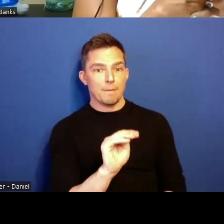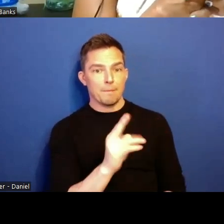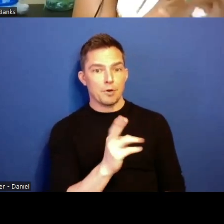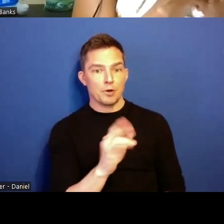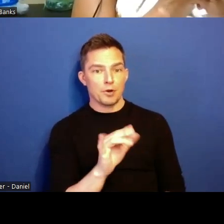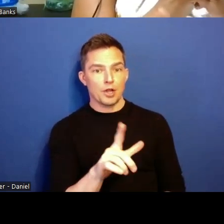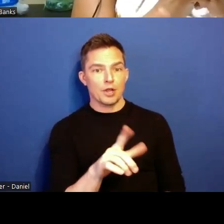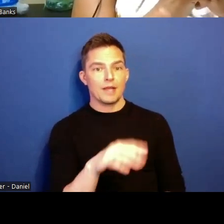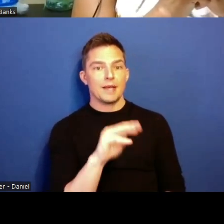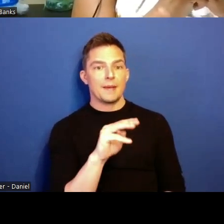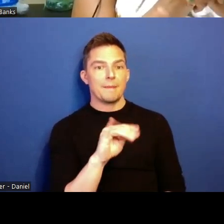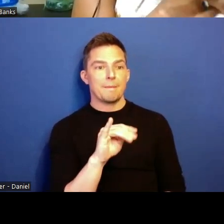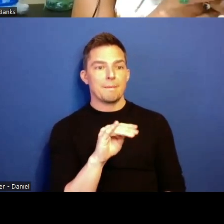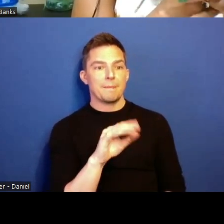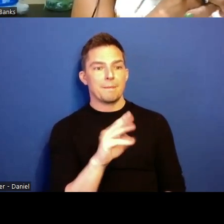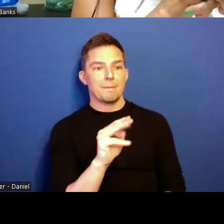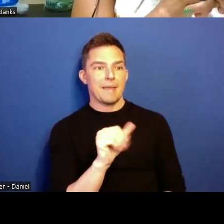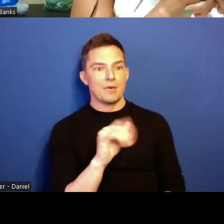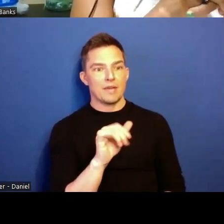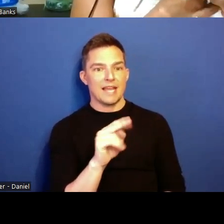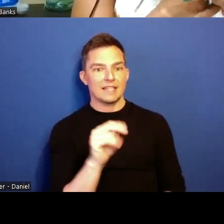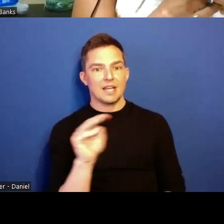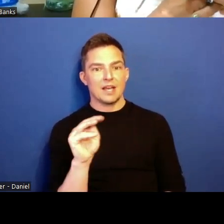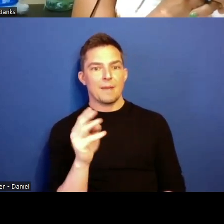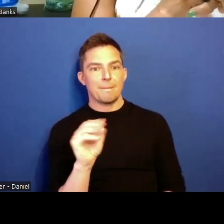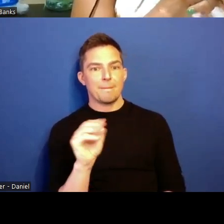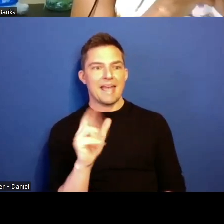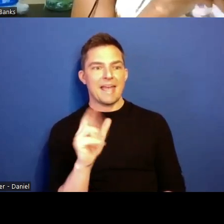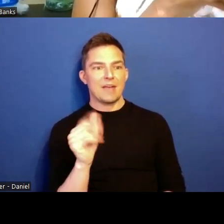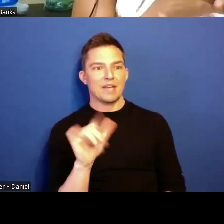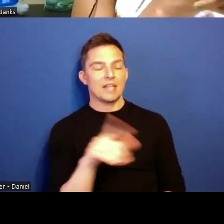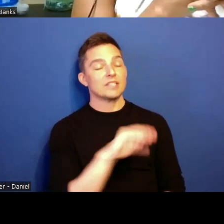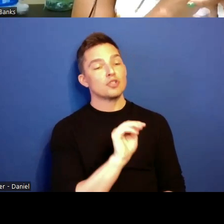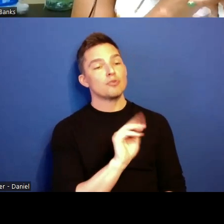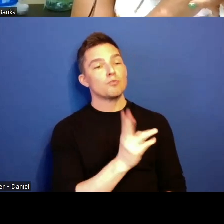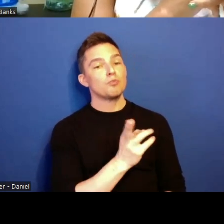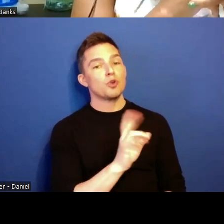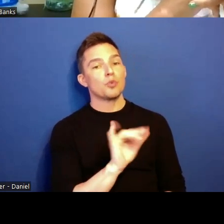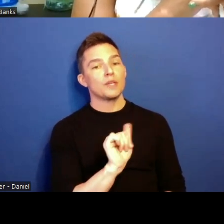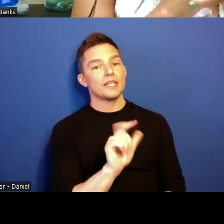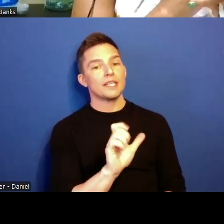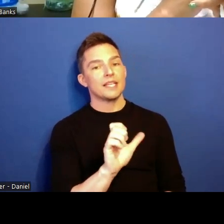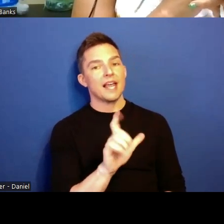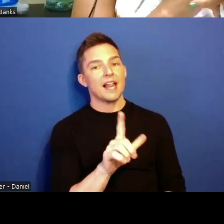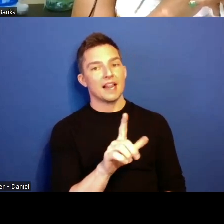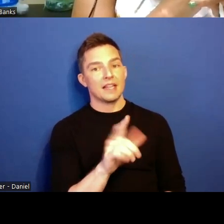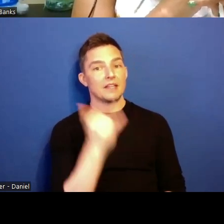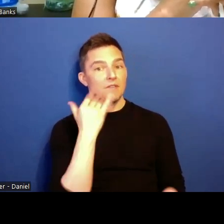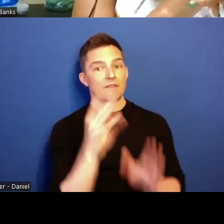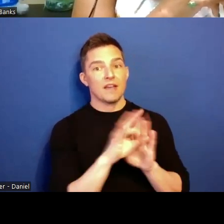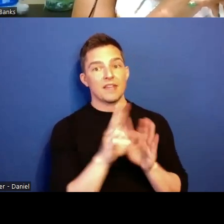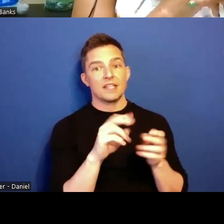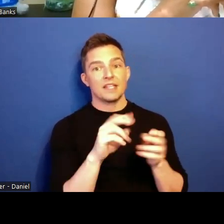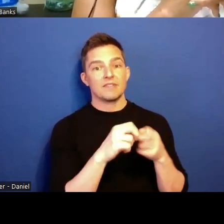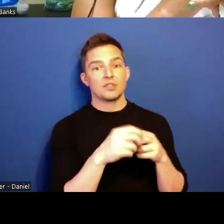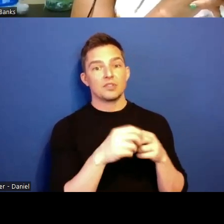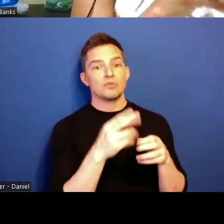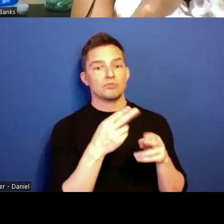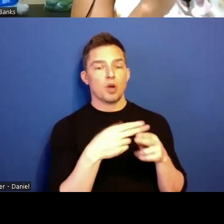say Marion. I said Mariel, but it's Muriel. And I said, if you find that difficult, you can call me Mrs.